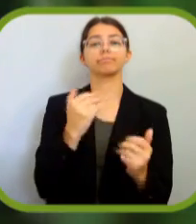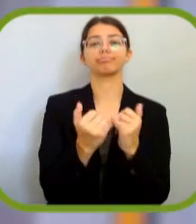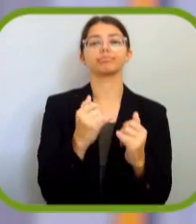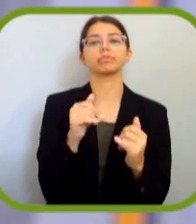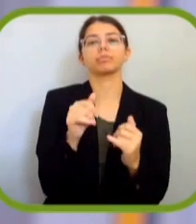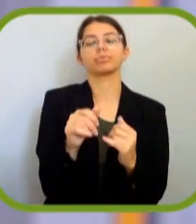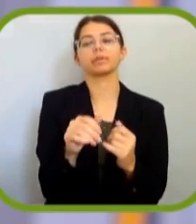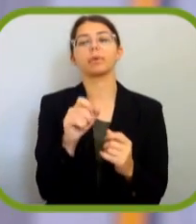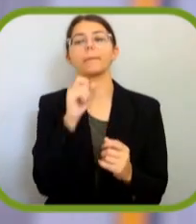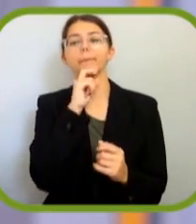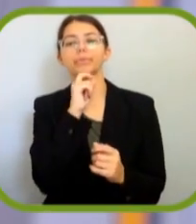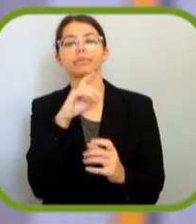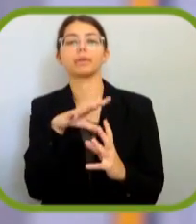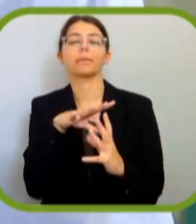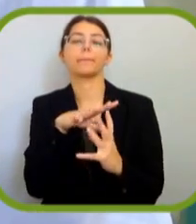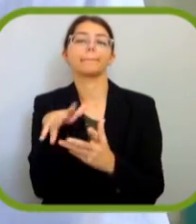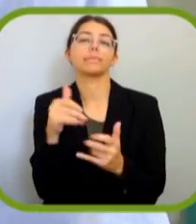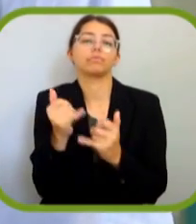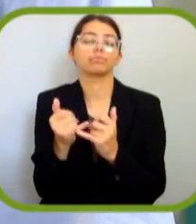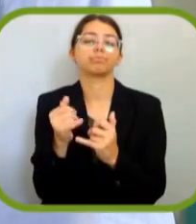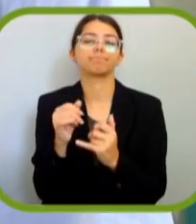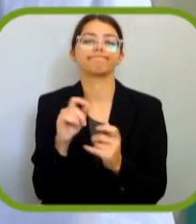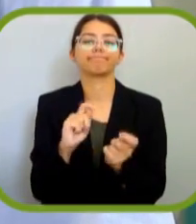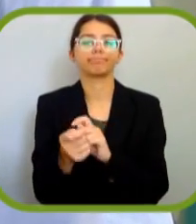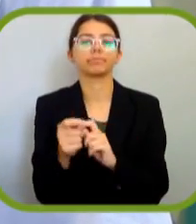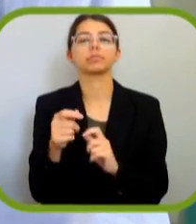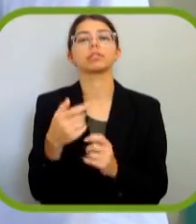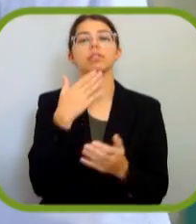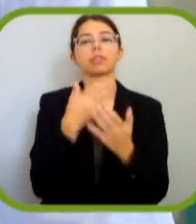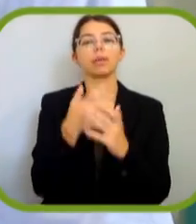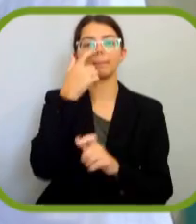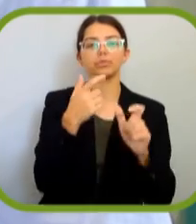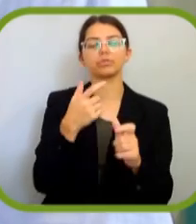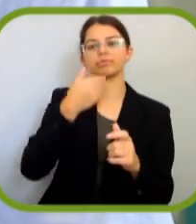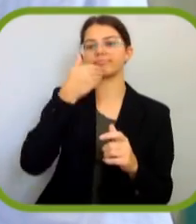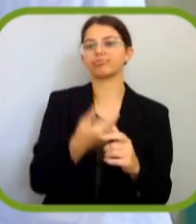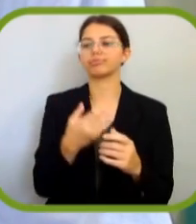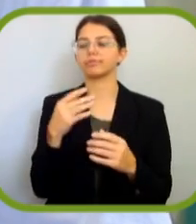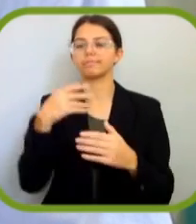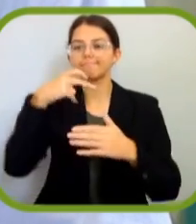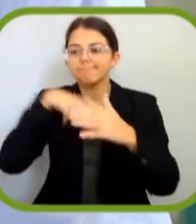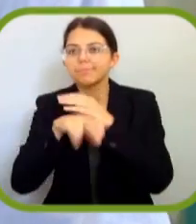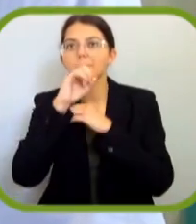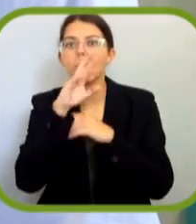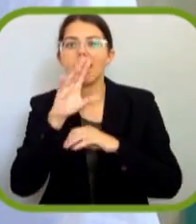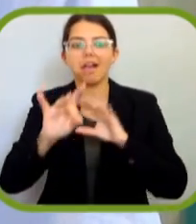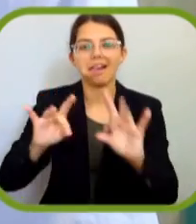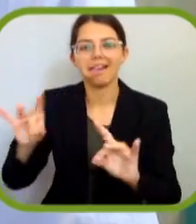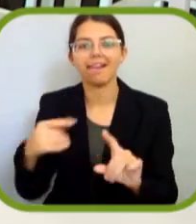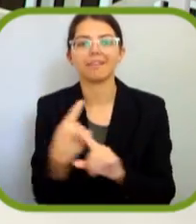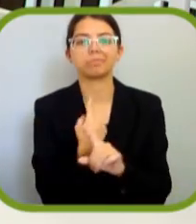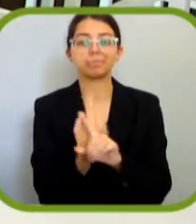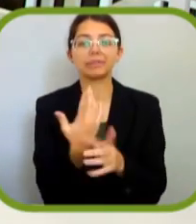might become the future of the virtual world, in which people will be allowed to have multiple immersive experiences. The question